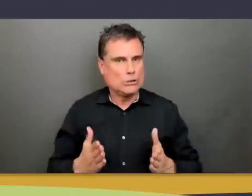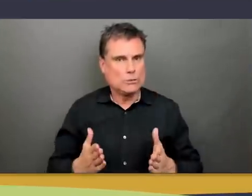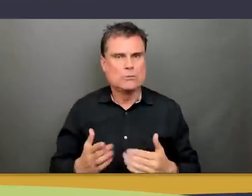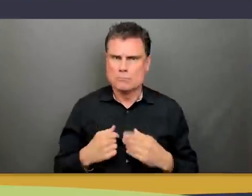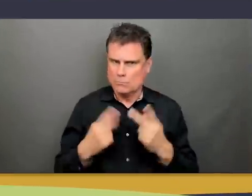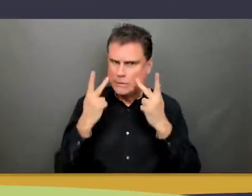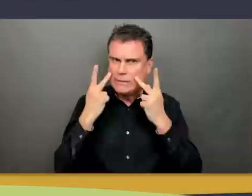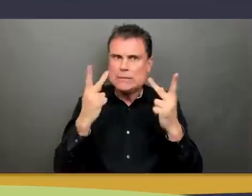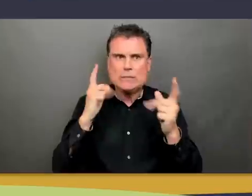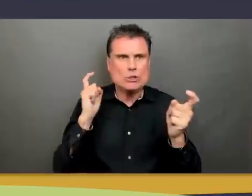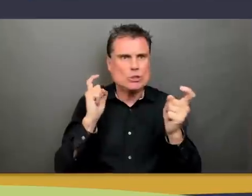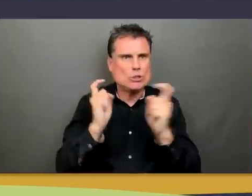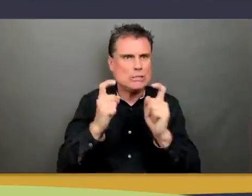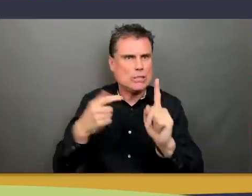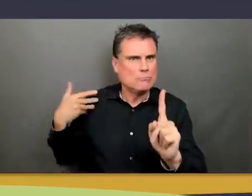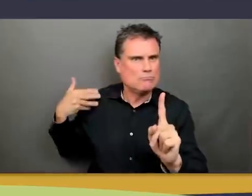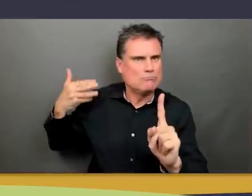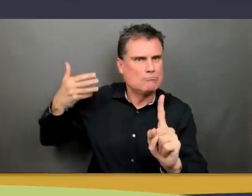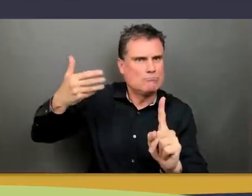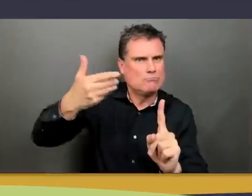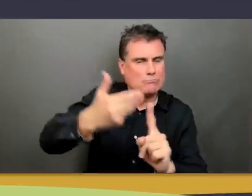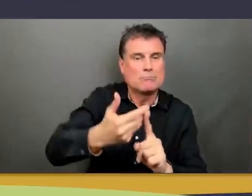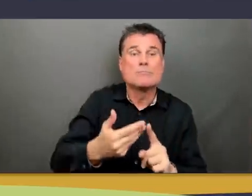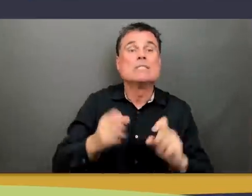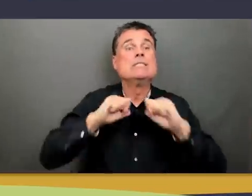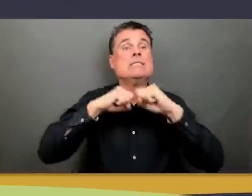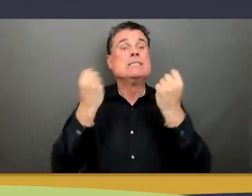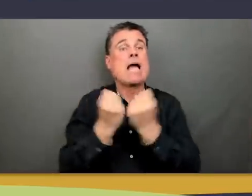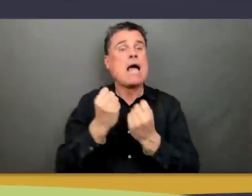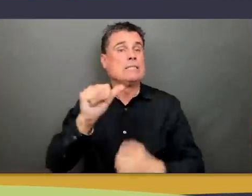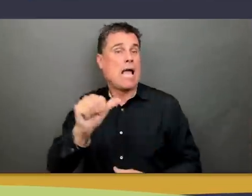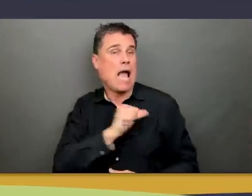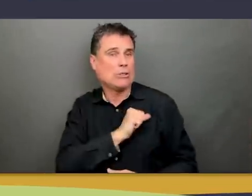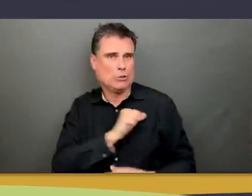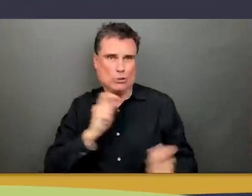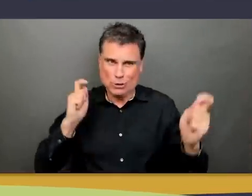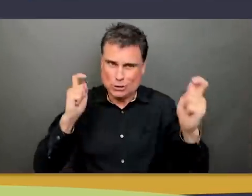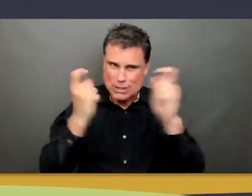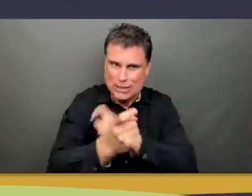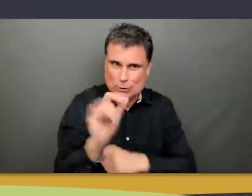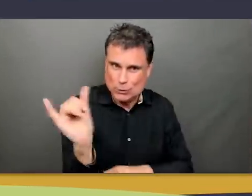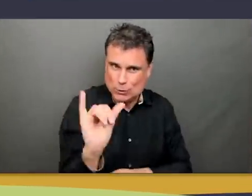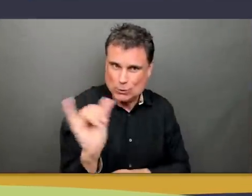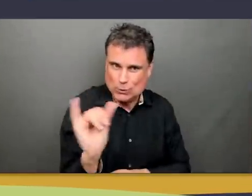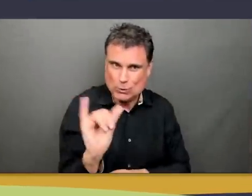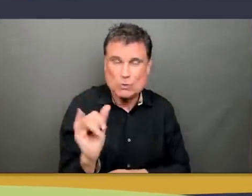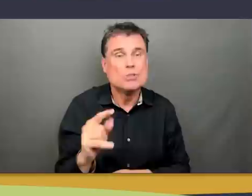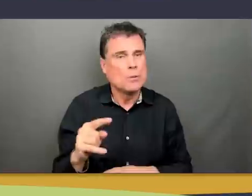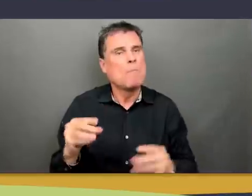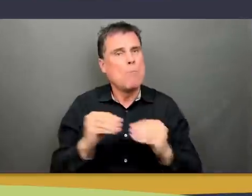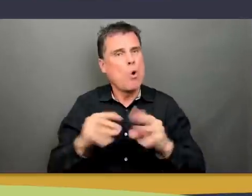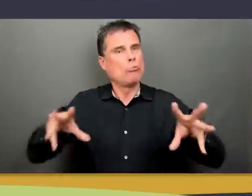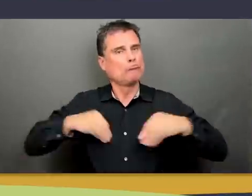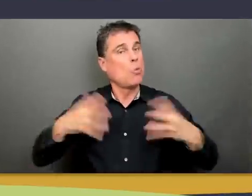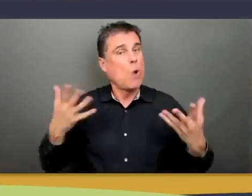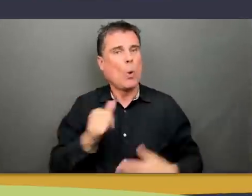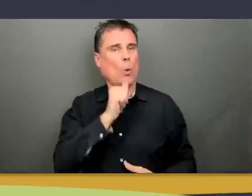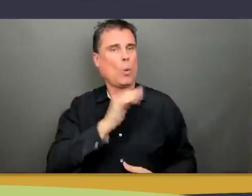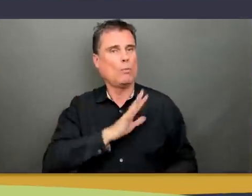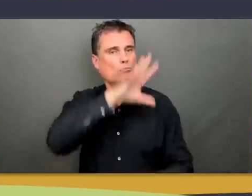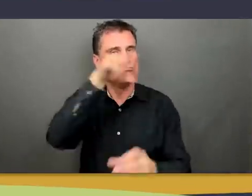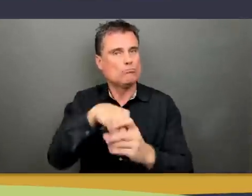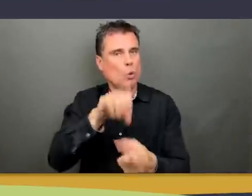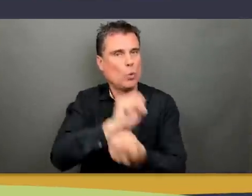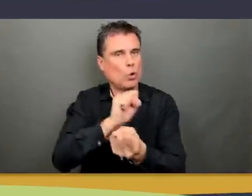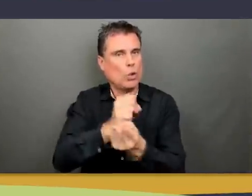society on views of women working in the trades, multiculturalism, and racism. It has been fantastic to be part of an